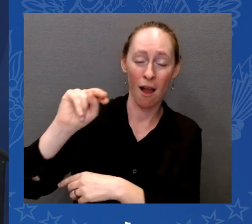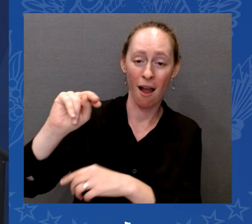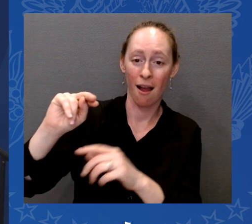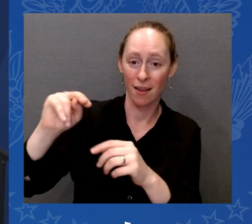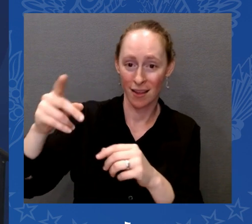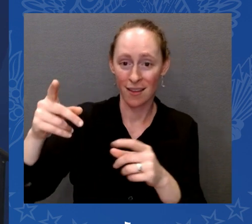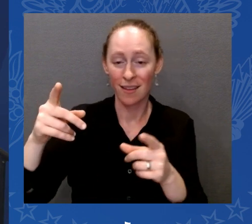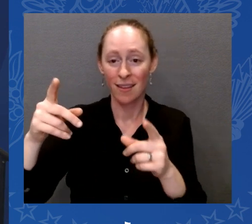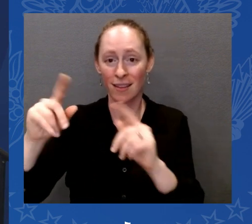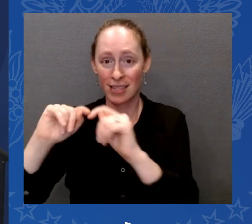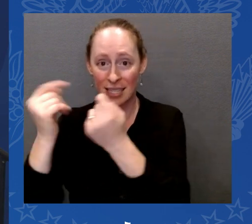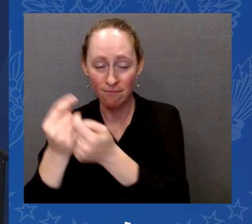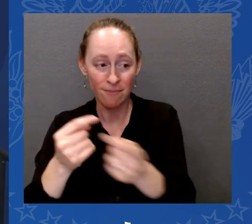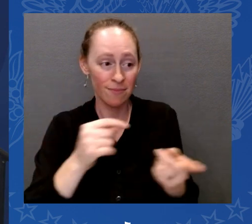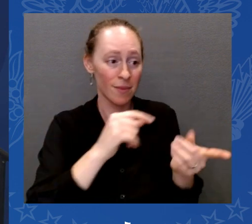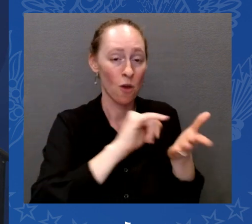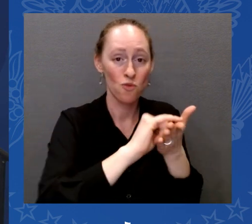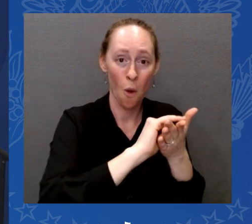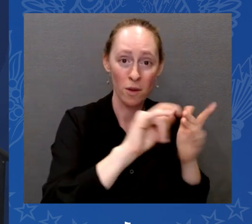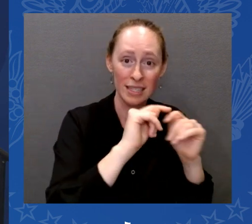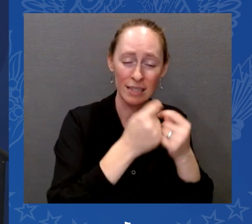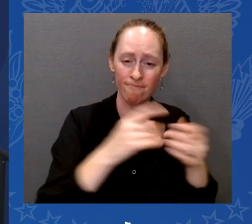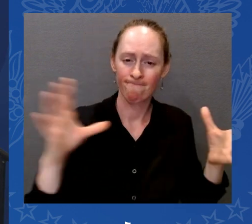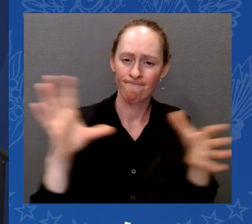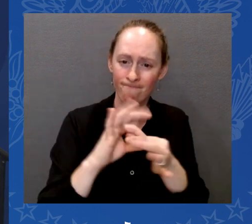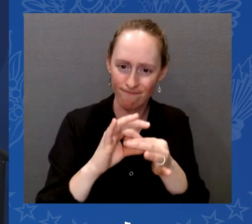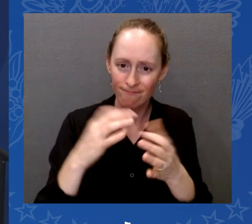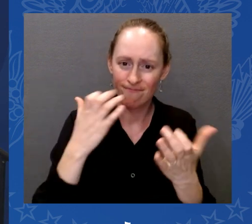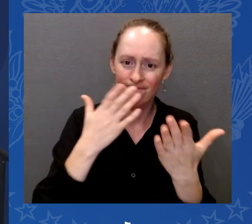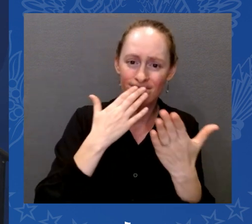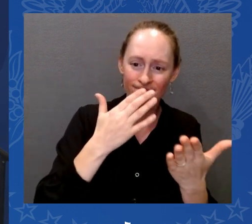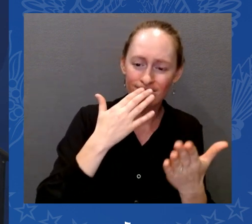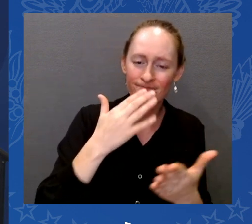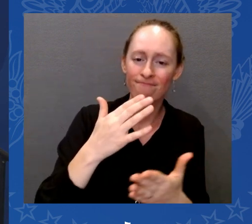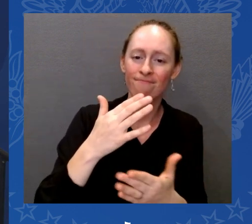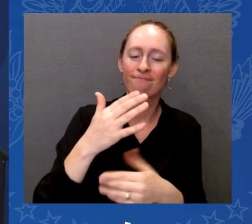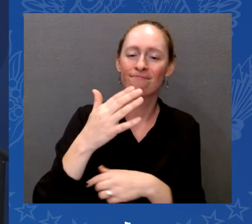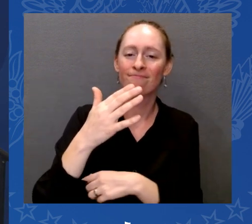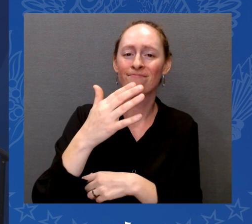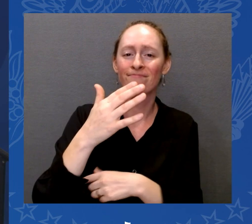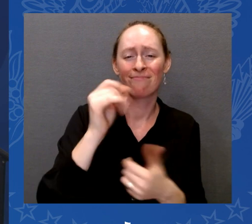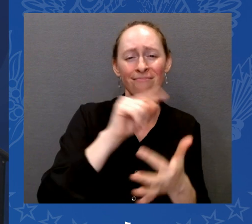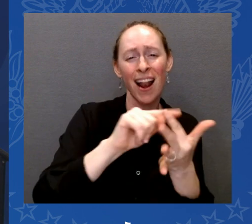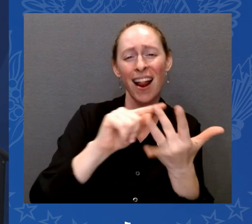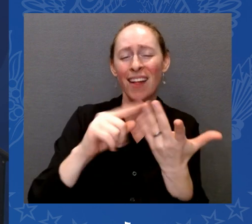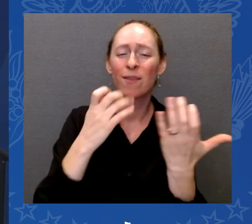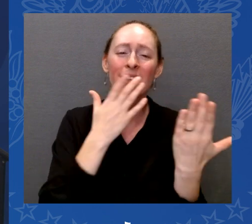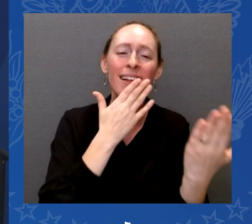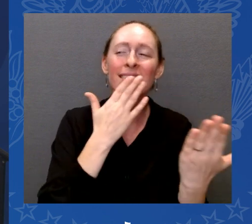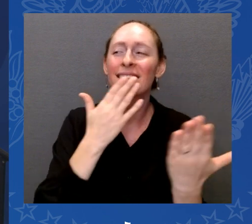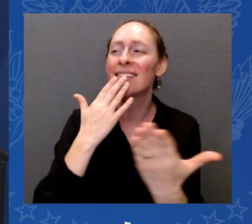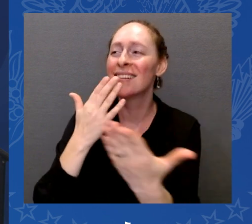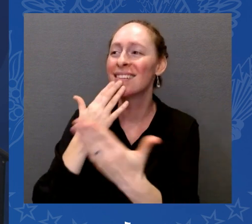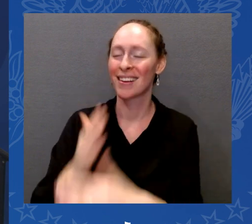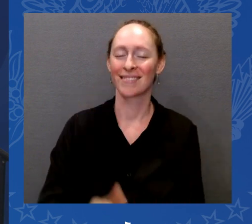Scott, Rob, Buddy, as well as Courtney and so many others in bringing us to this milestone today.